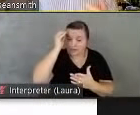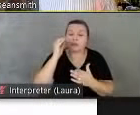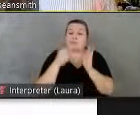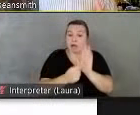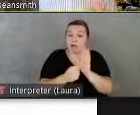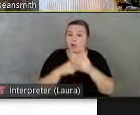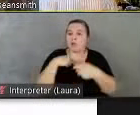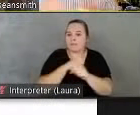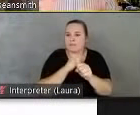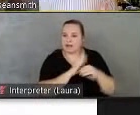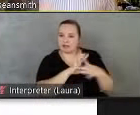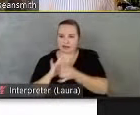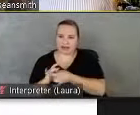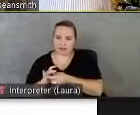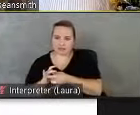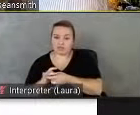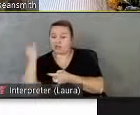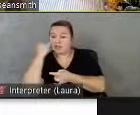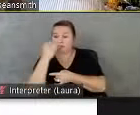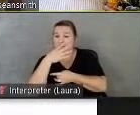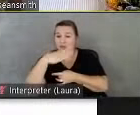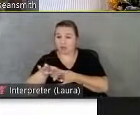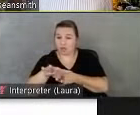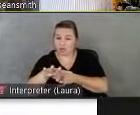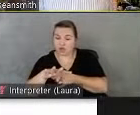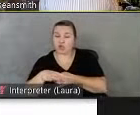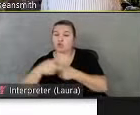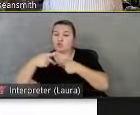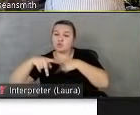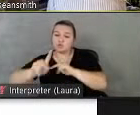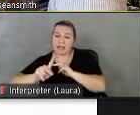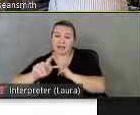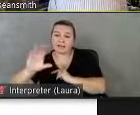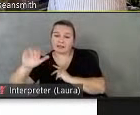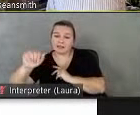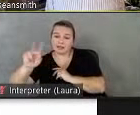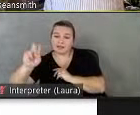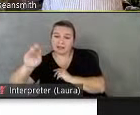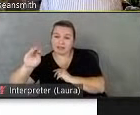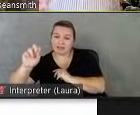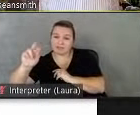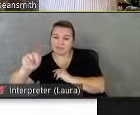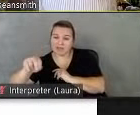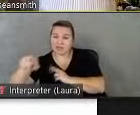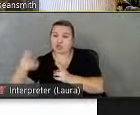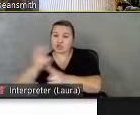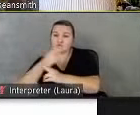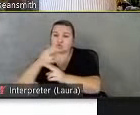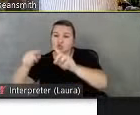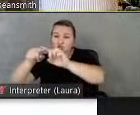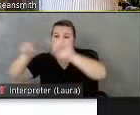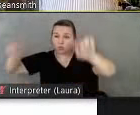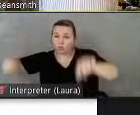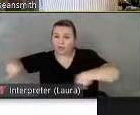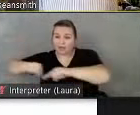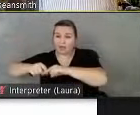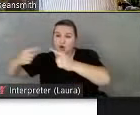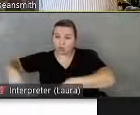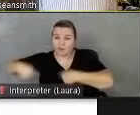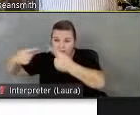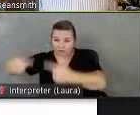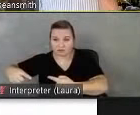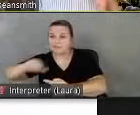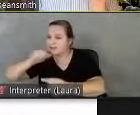you're ignoring that, you literally are like those cavemen and going around with square wheels instead of those circle wheels that people have created for